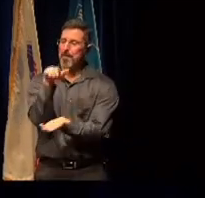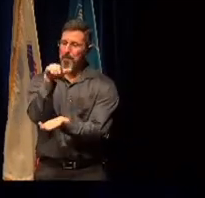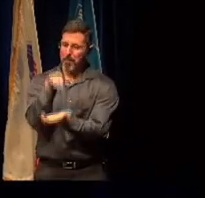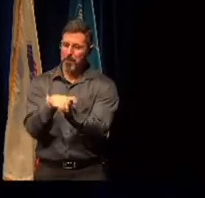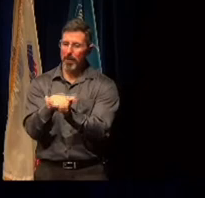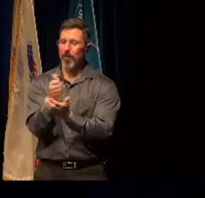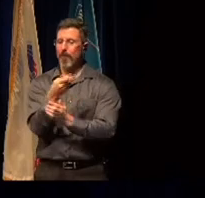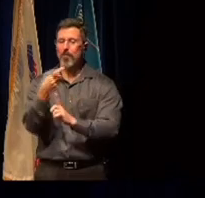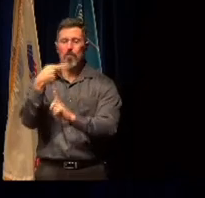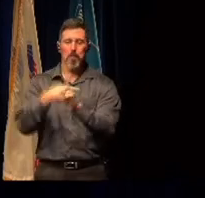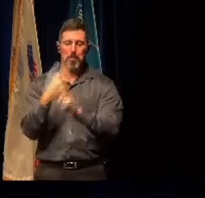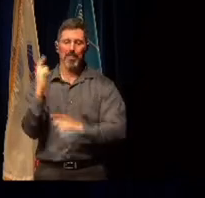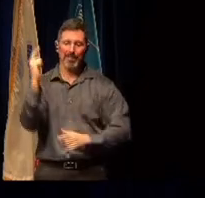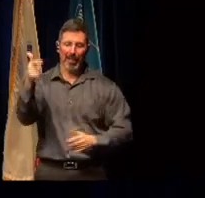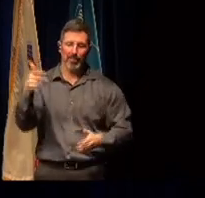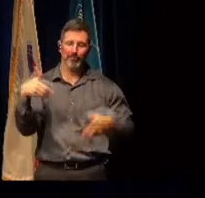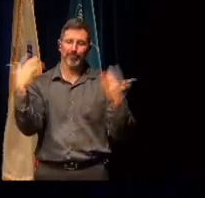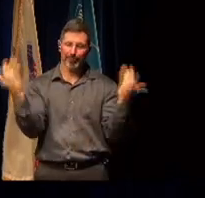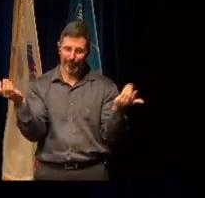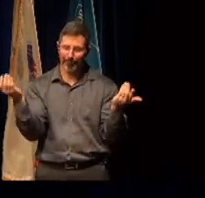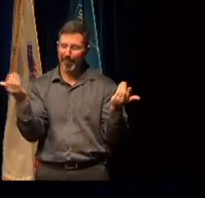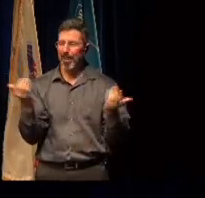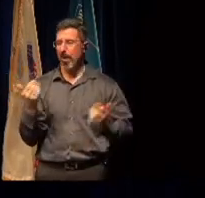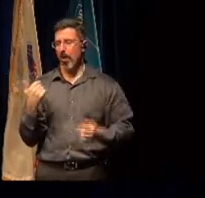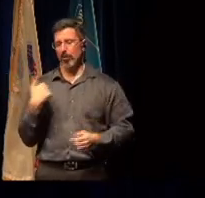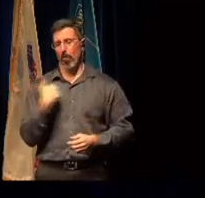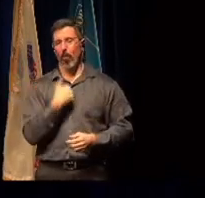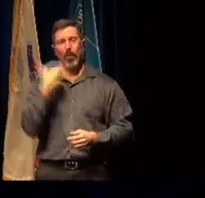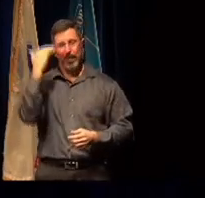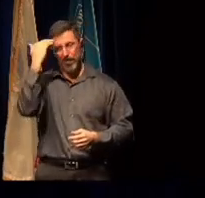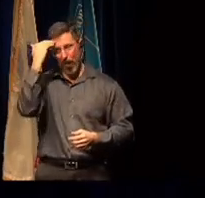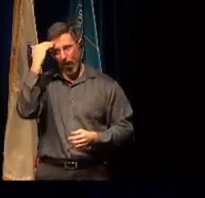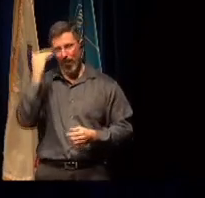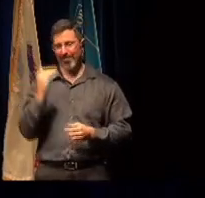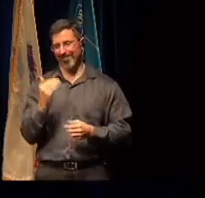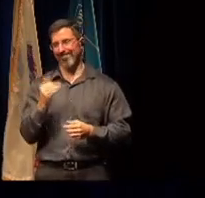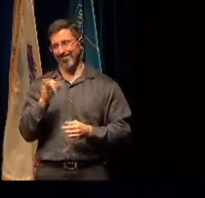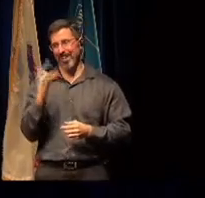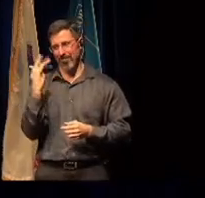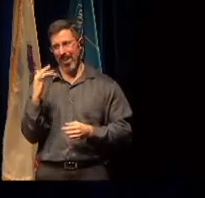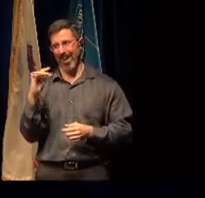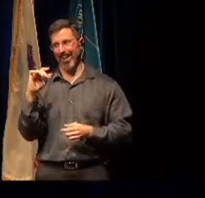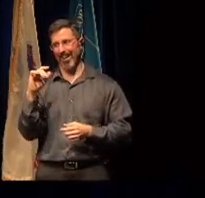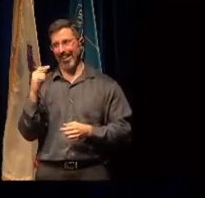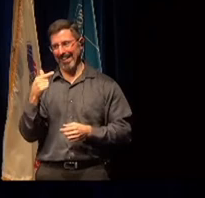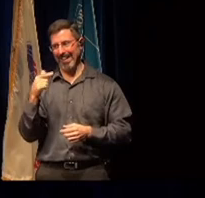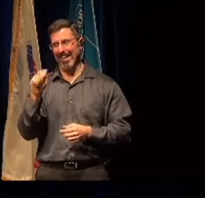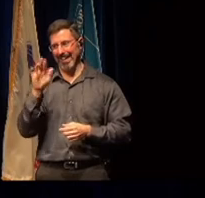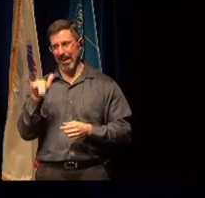later. And yes, as we know, this did force Gary to move out of that cave.